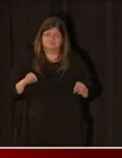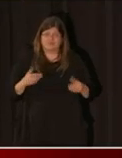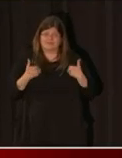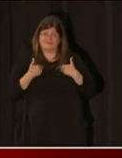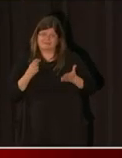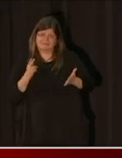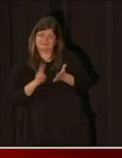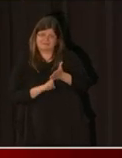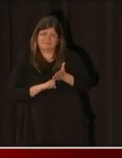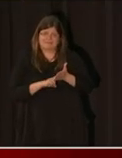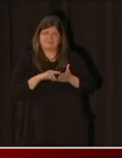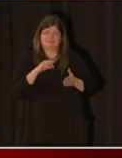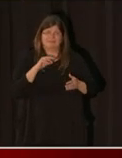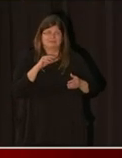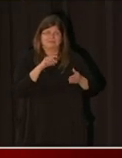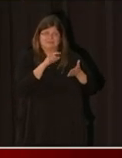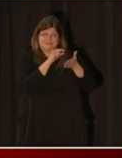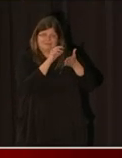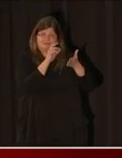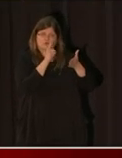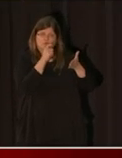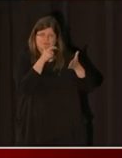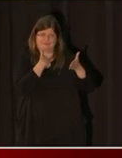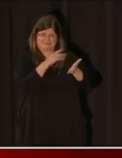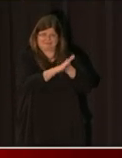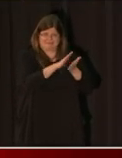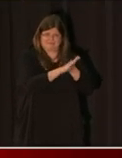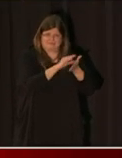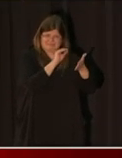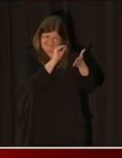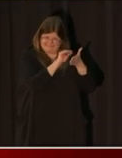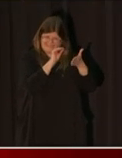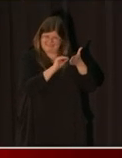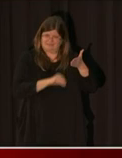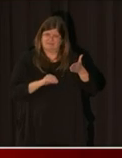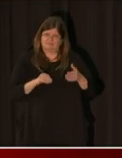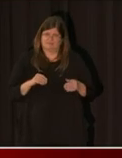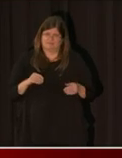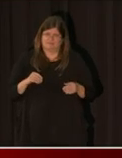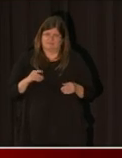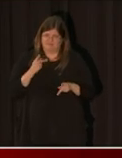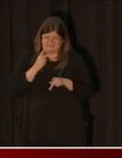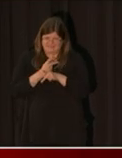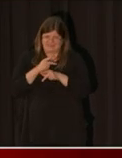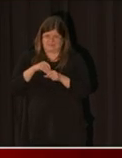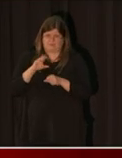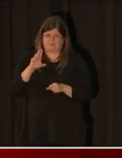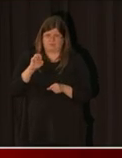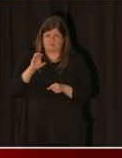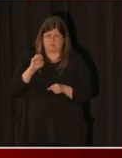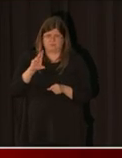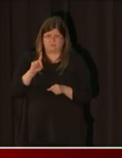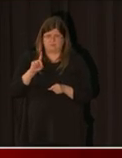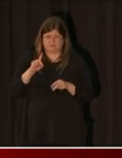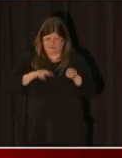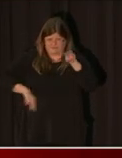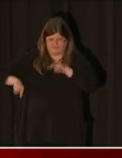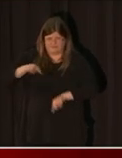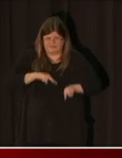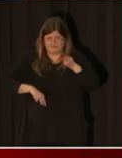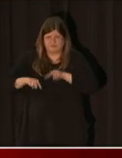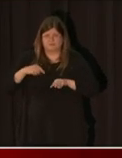those schedules were going. So we have been very mindful, and our DGS